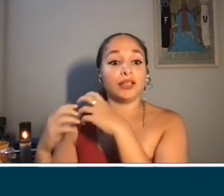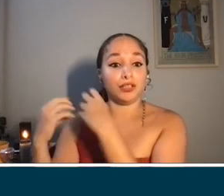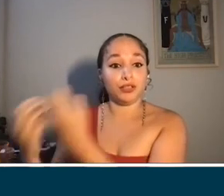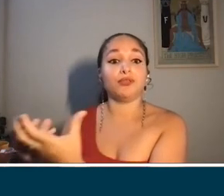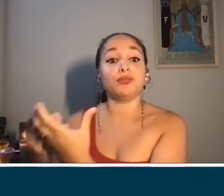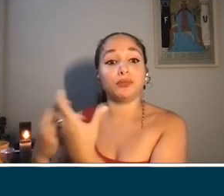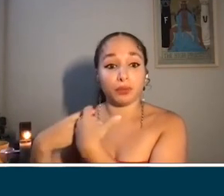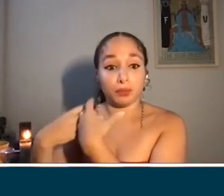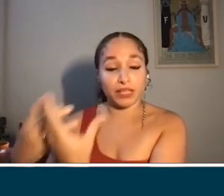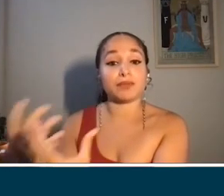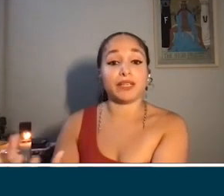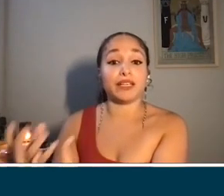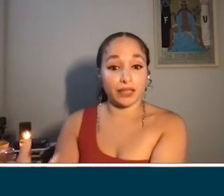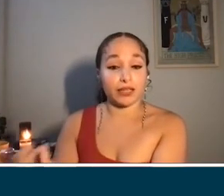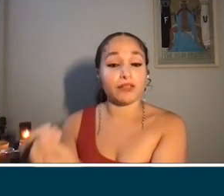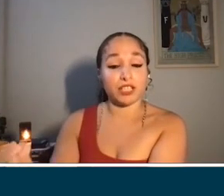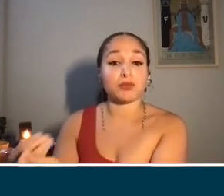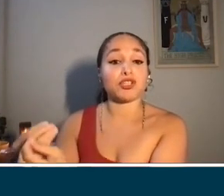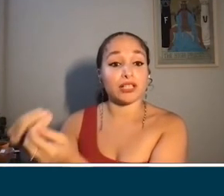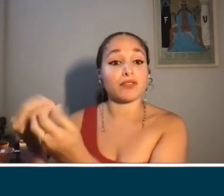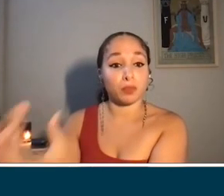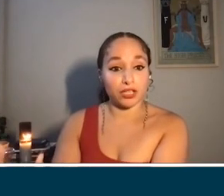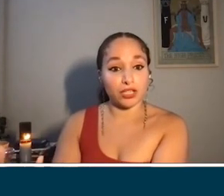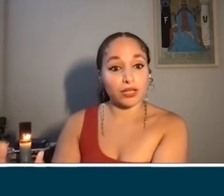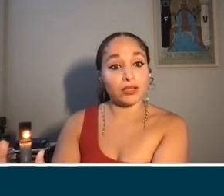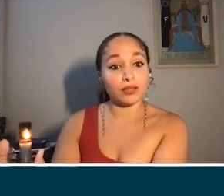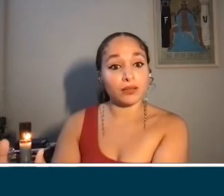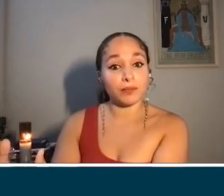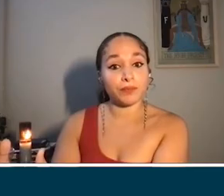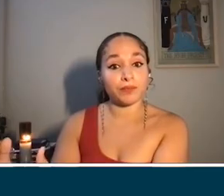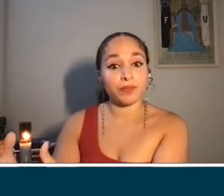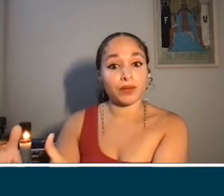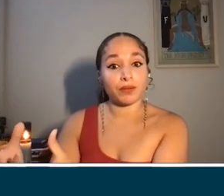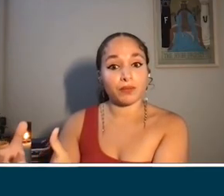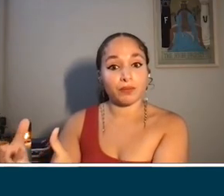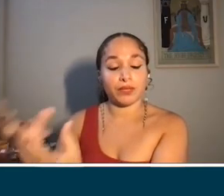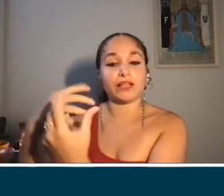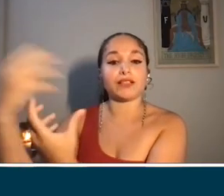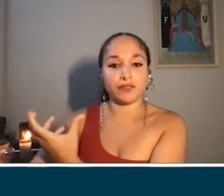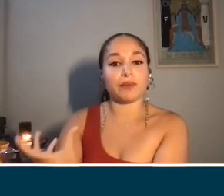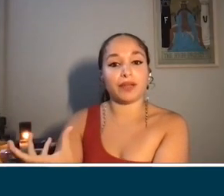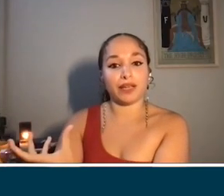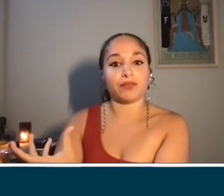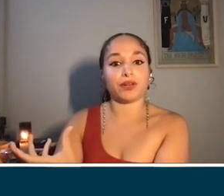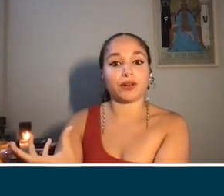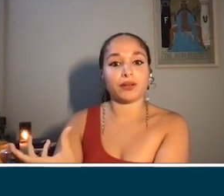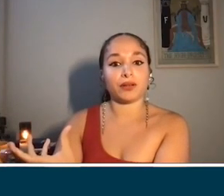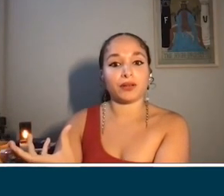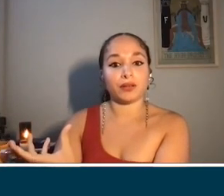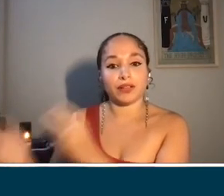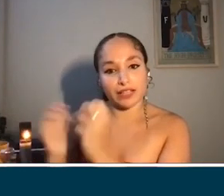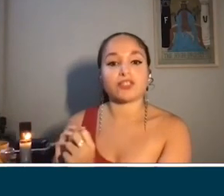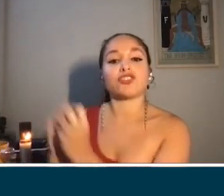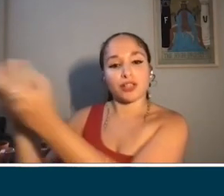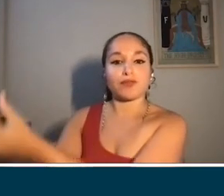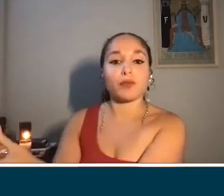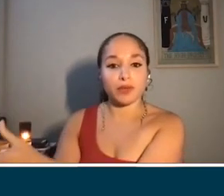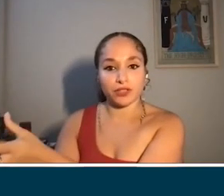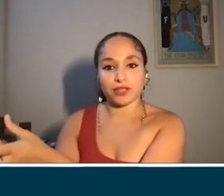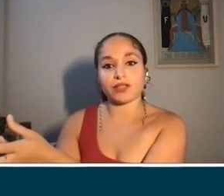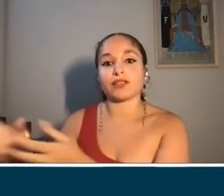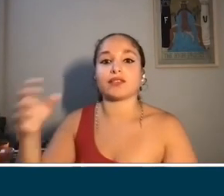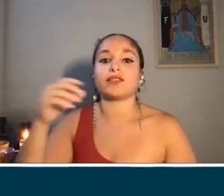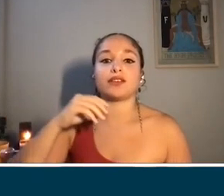restore the life of my son that you took. You must be in need of deep transformation because of